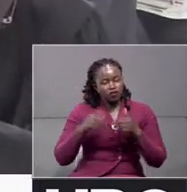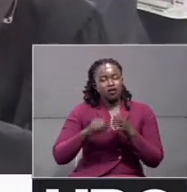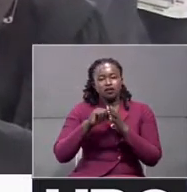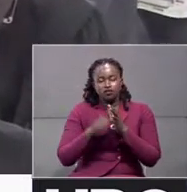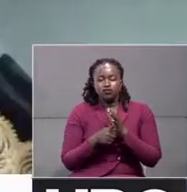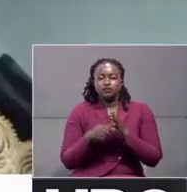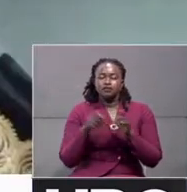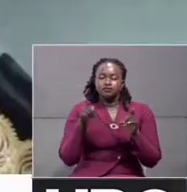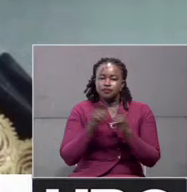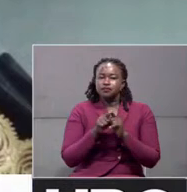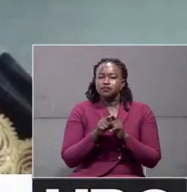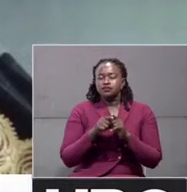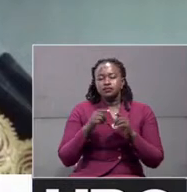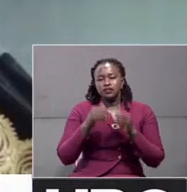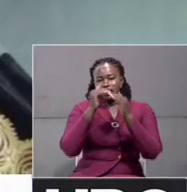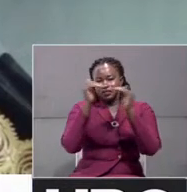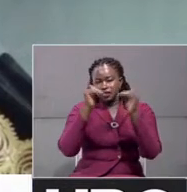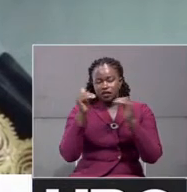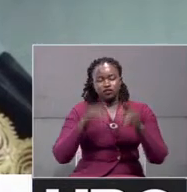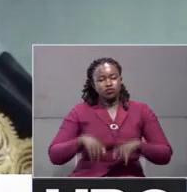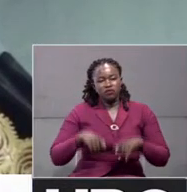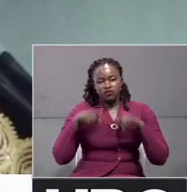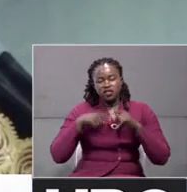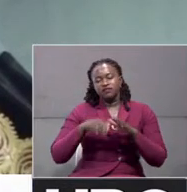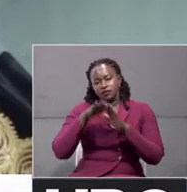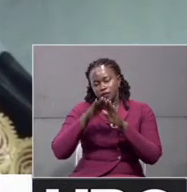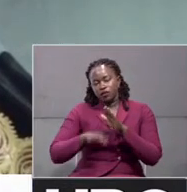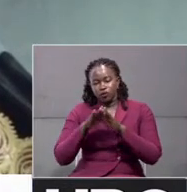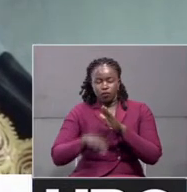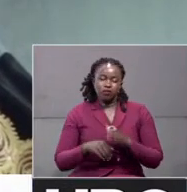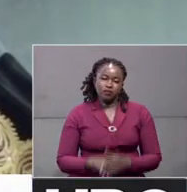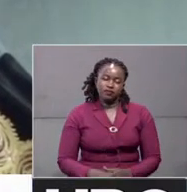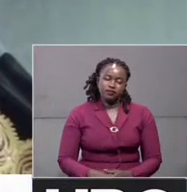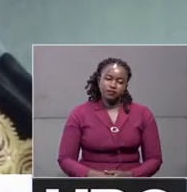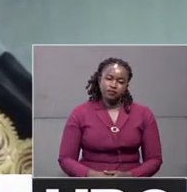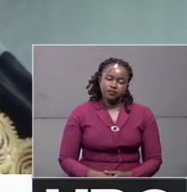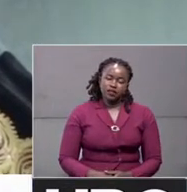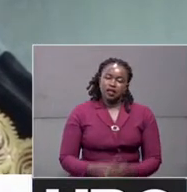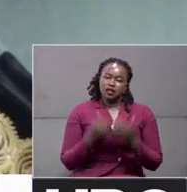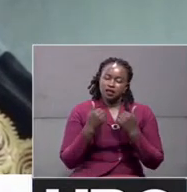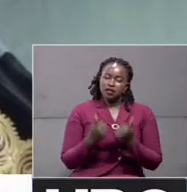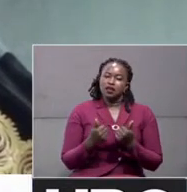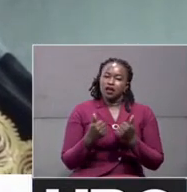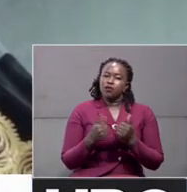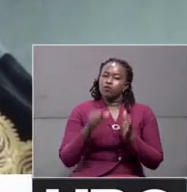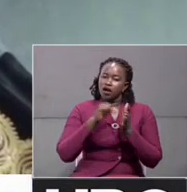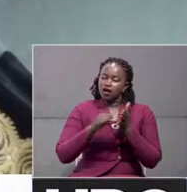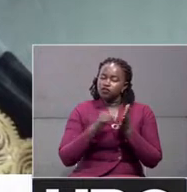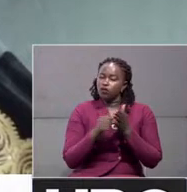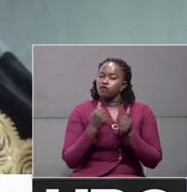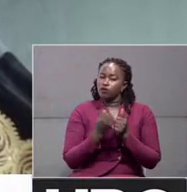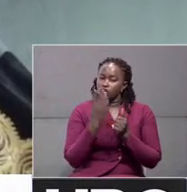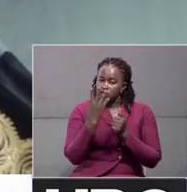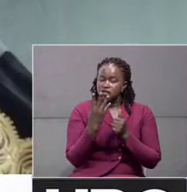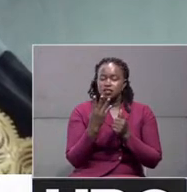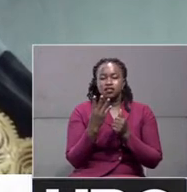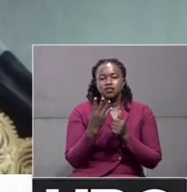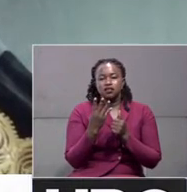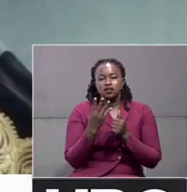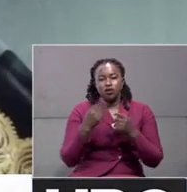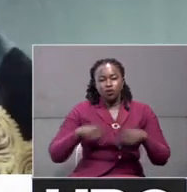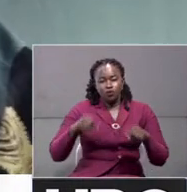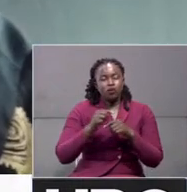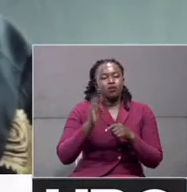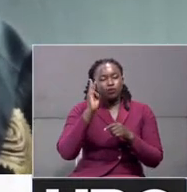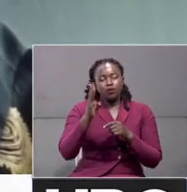inadequate standards of living. We take the view that the reporting obligation under Article 14 would indeed have a